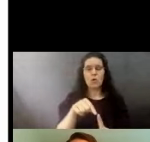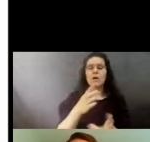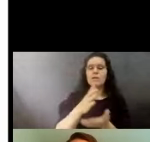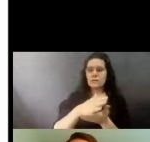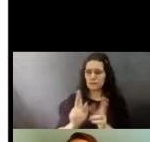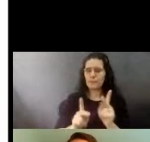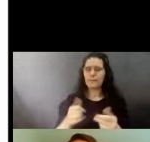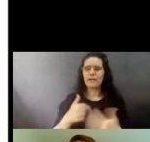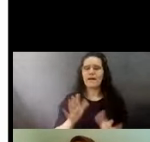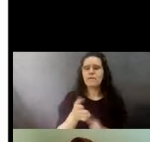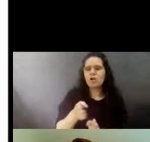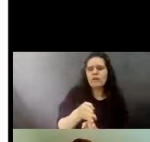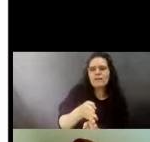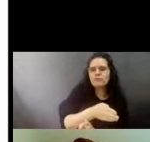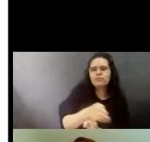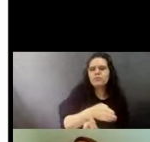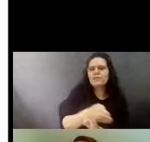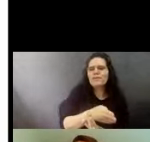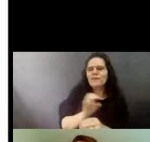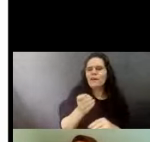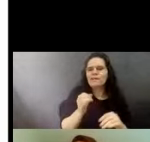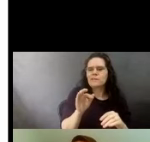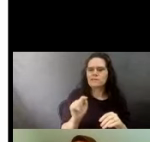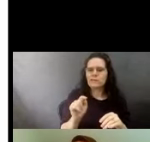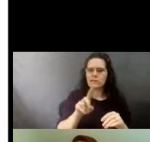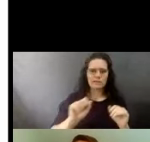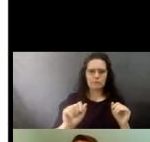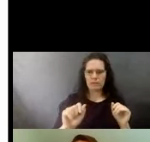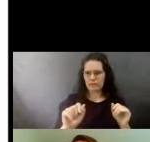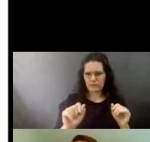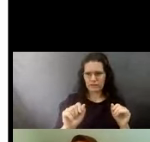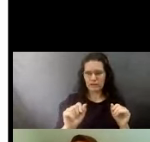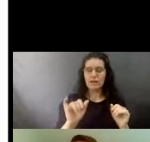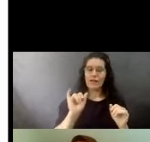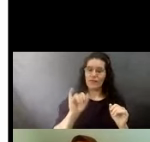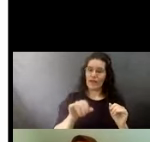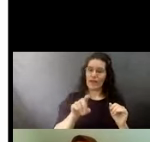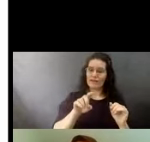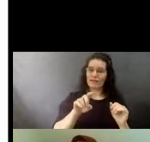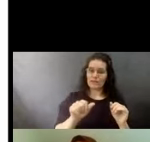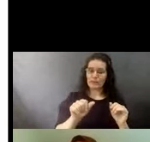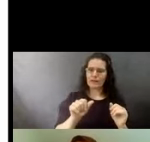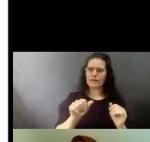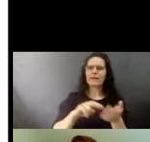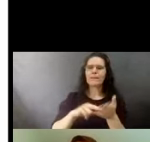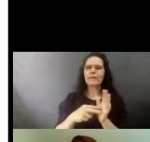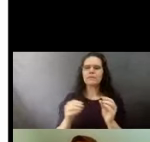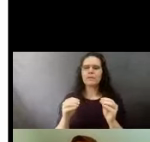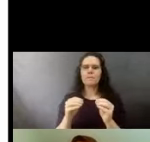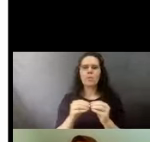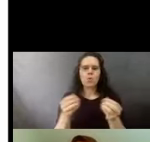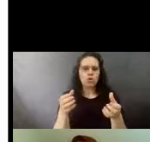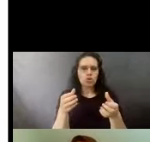impairment or disability, and that impairment or disability puts them at higher risk of severe complications or death if they